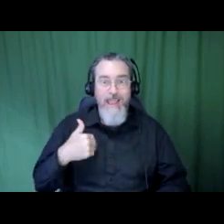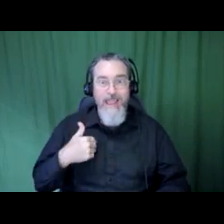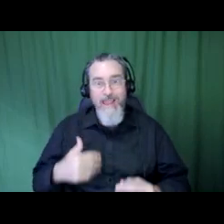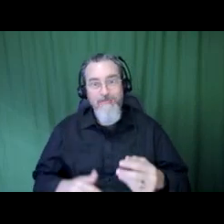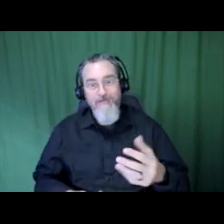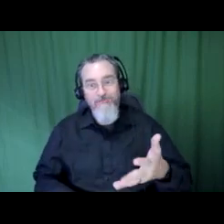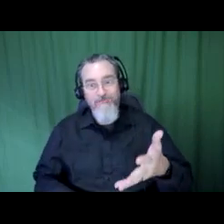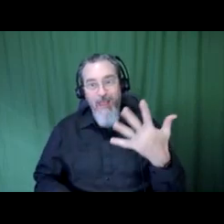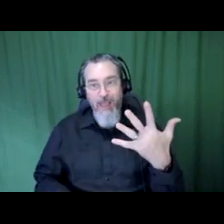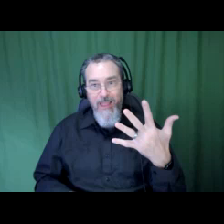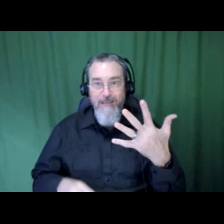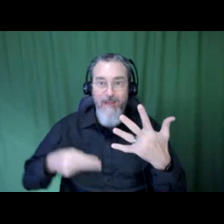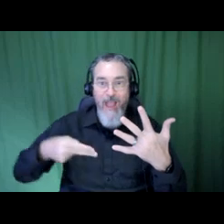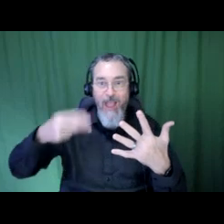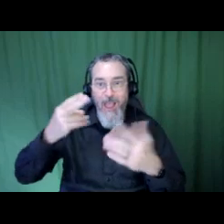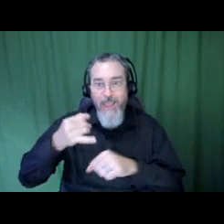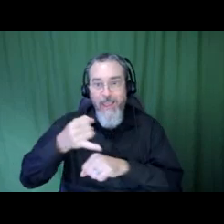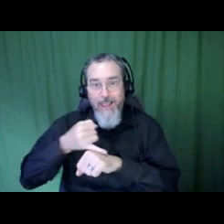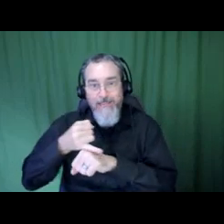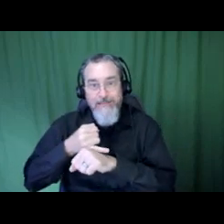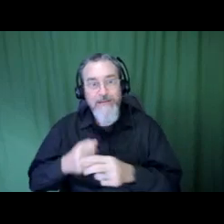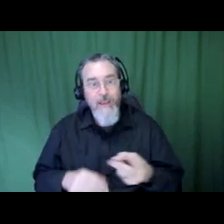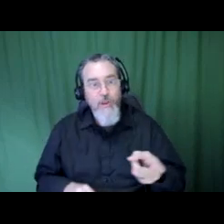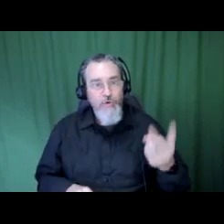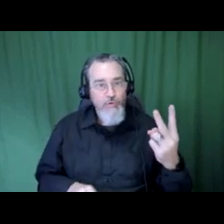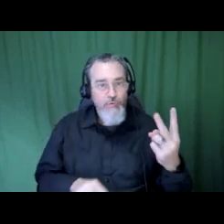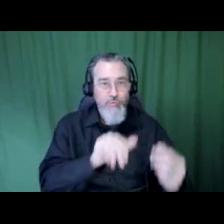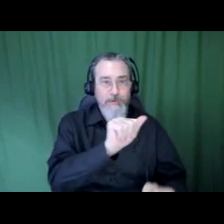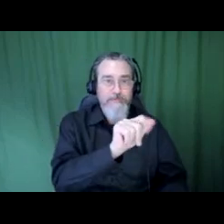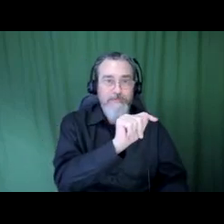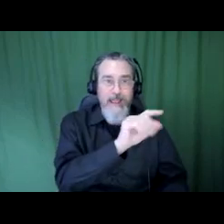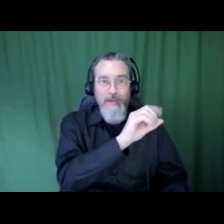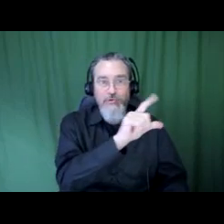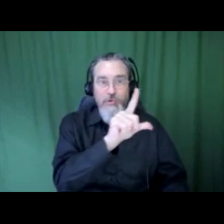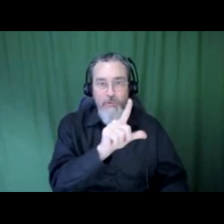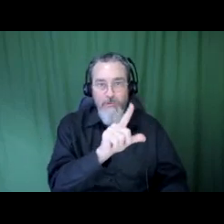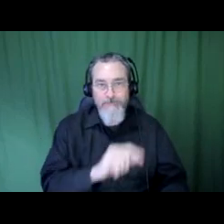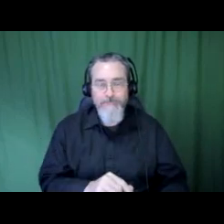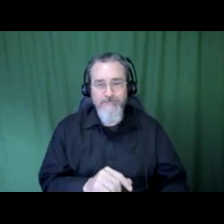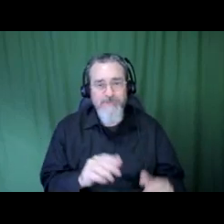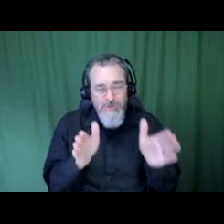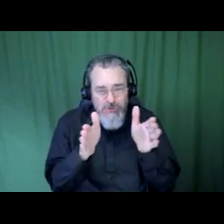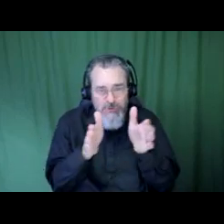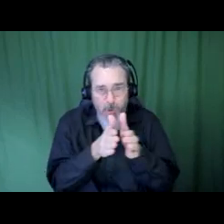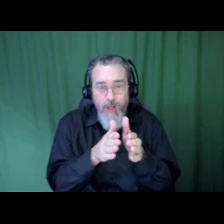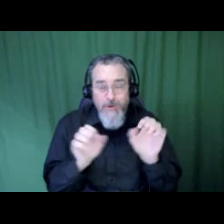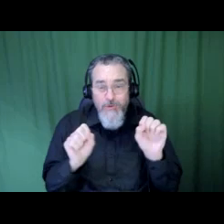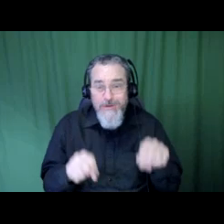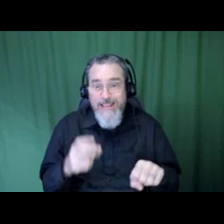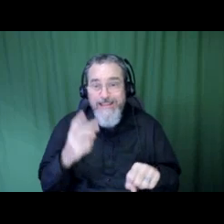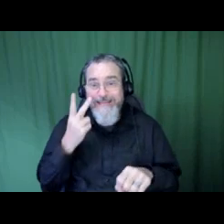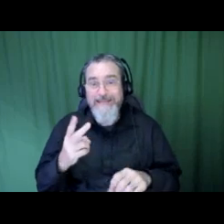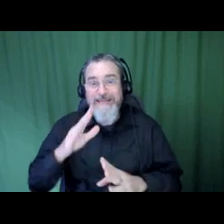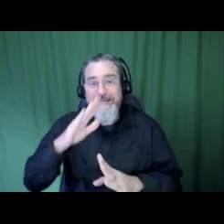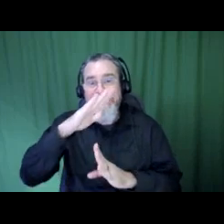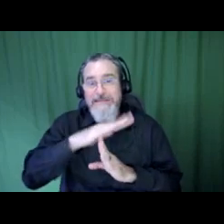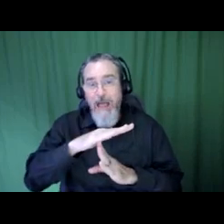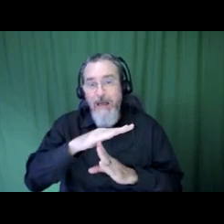atolls. They're very small, and so you can make out Swains Island at the top of